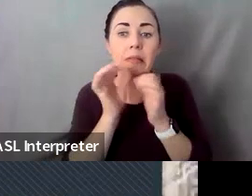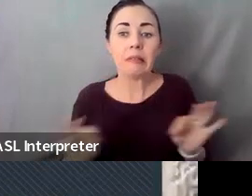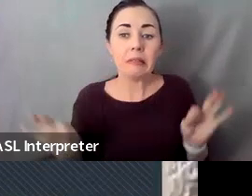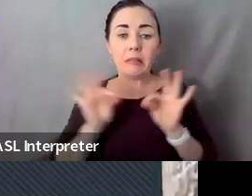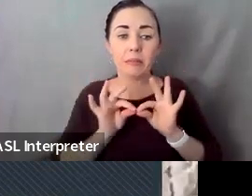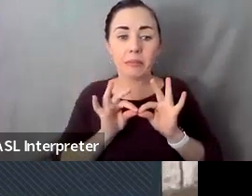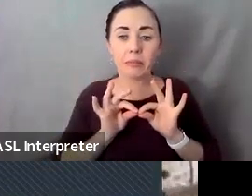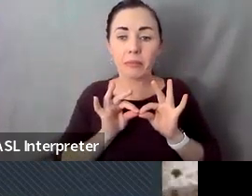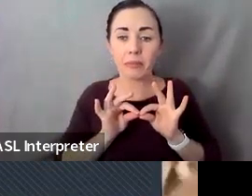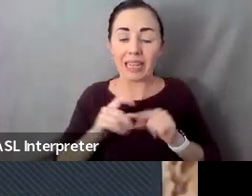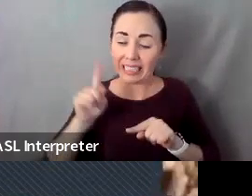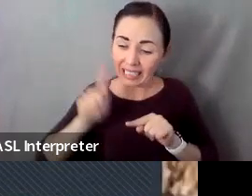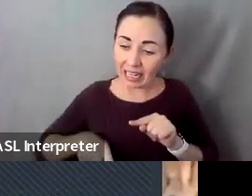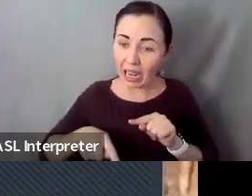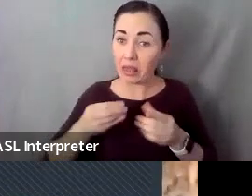are there.